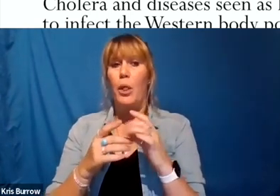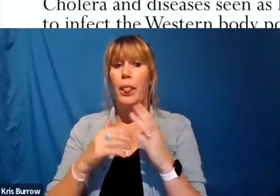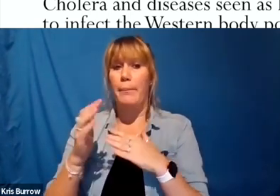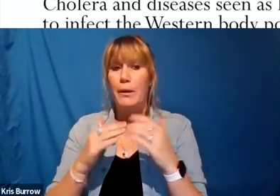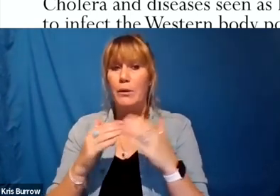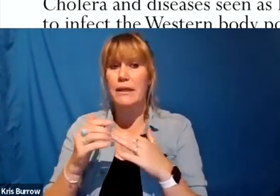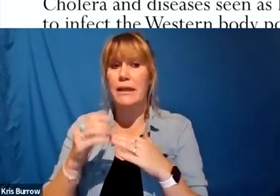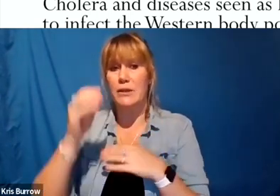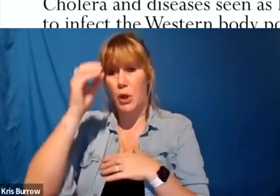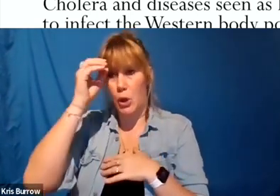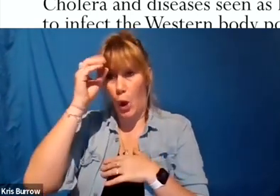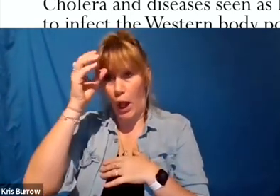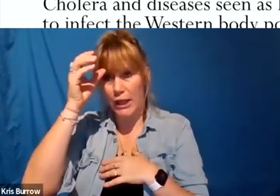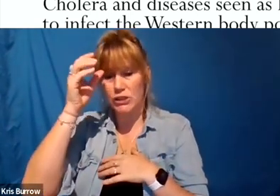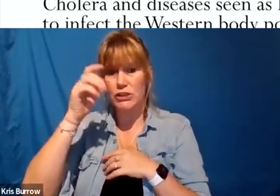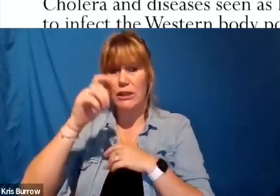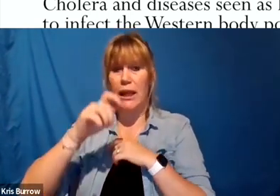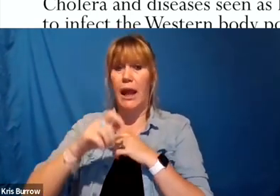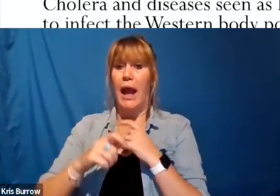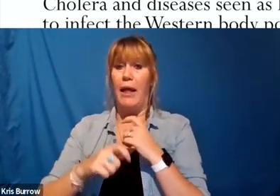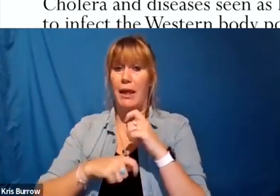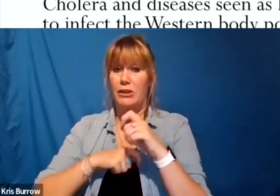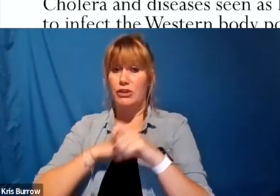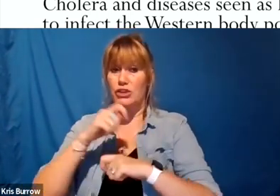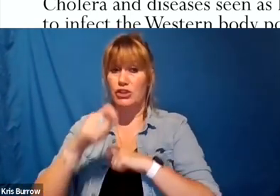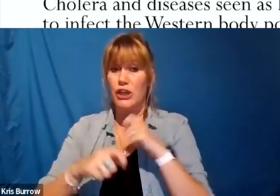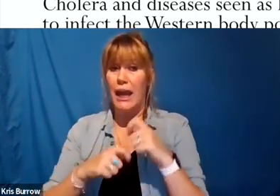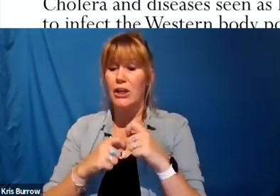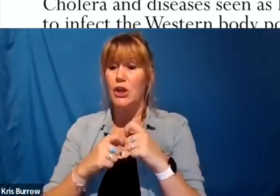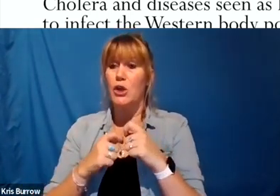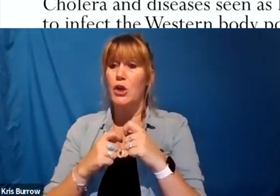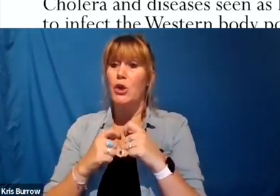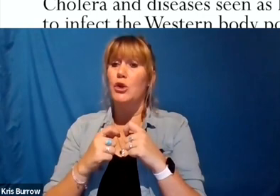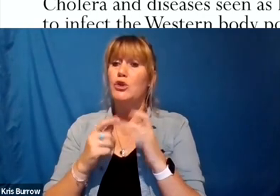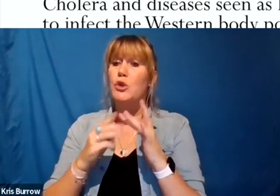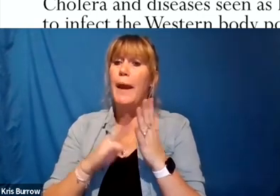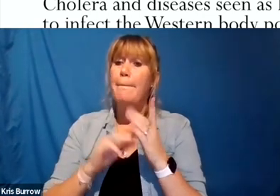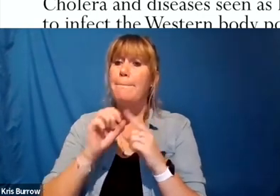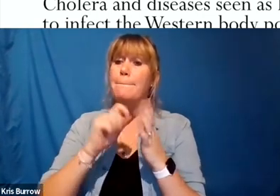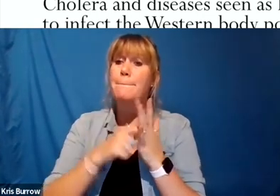and turned into imperial knowledge, which is then used to replace indigenous knowledge.